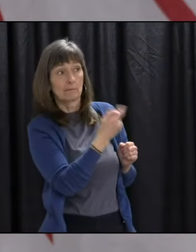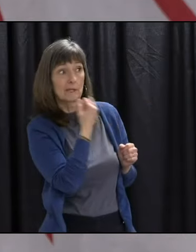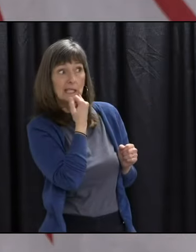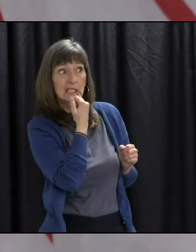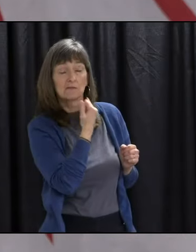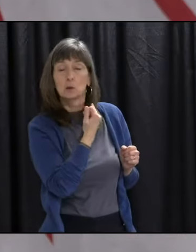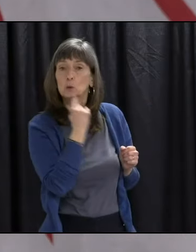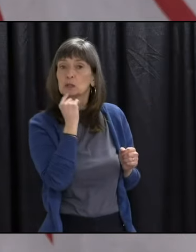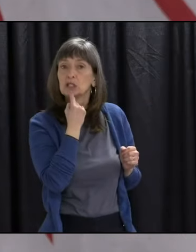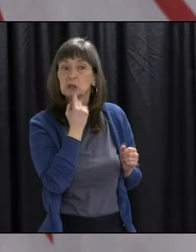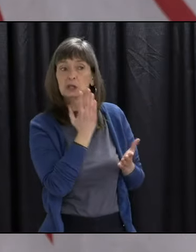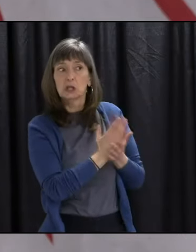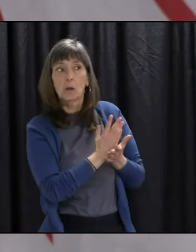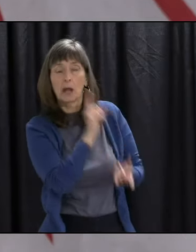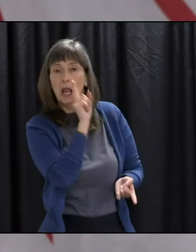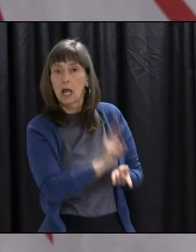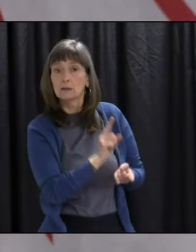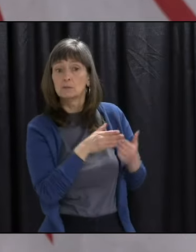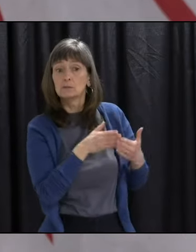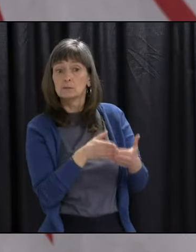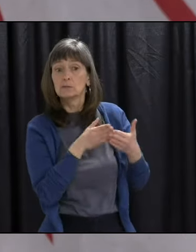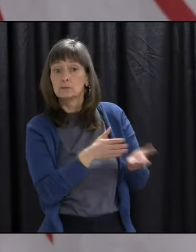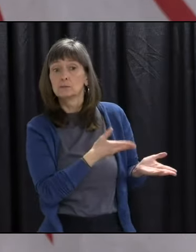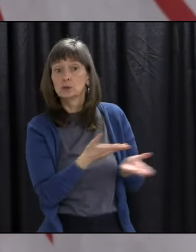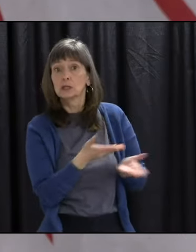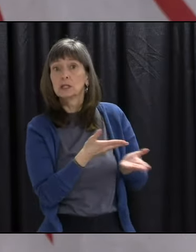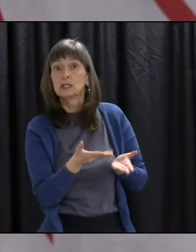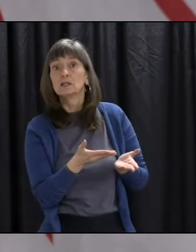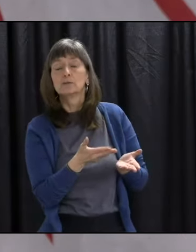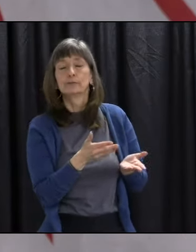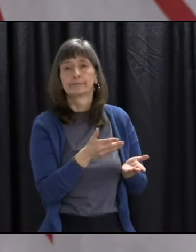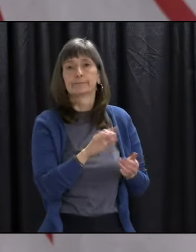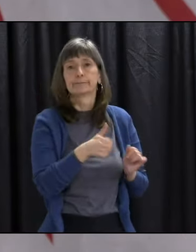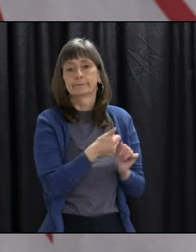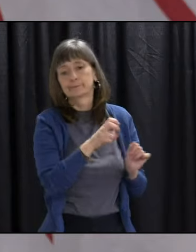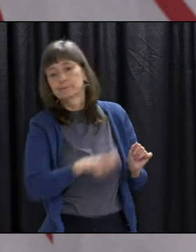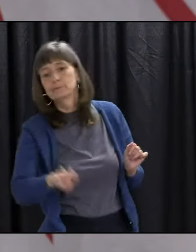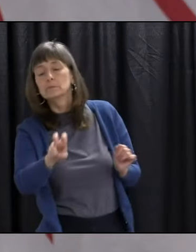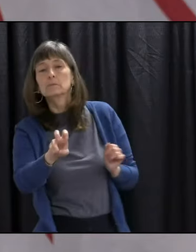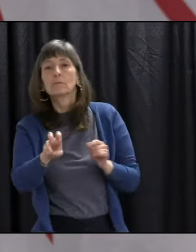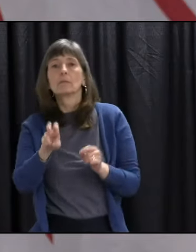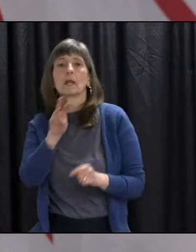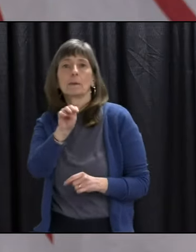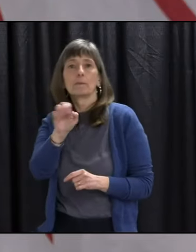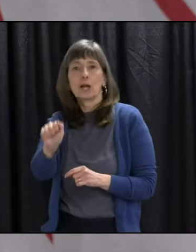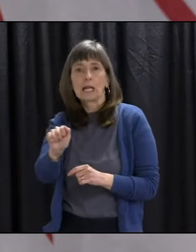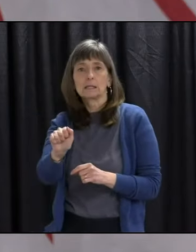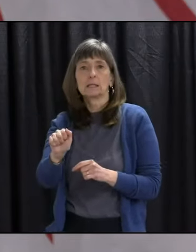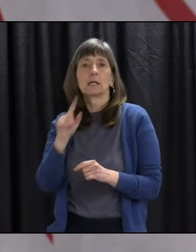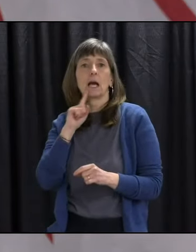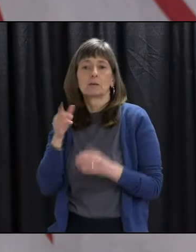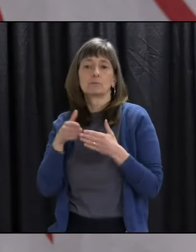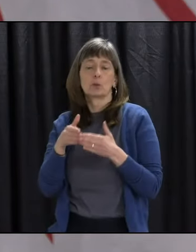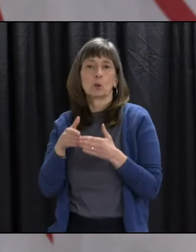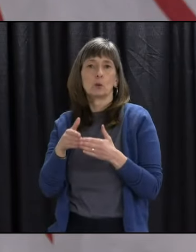severe disruption by OceanX, the plan will be with Marine Atlantic and the trucking industry to keep goods and service, the essential items, moving into Newfoundland